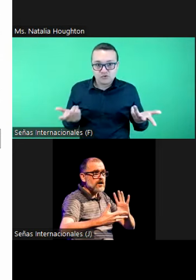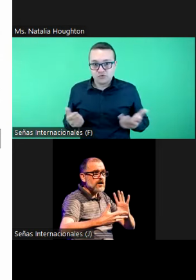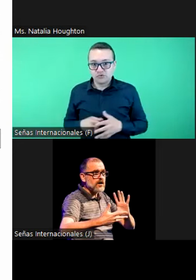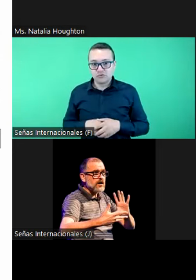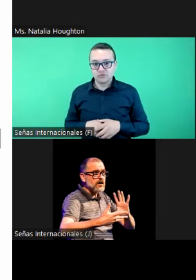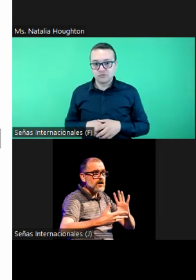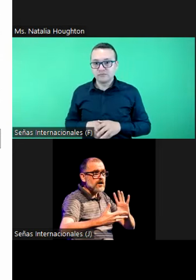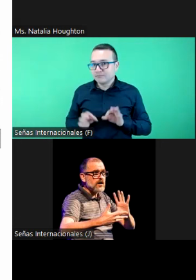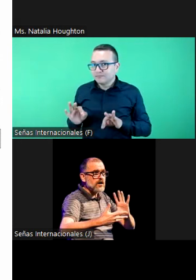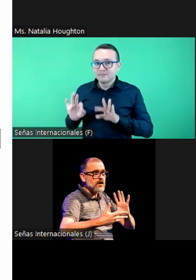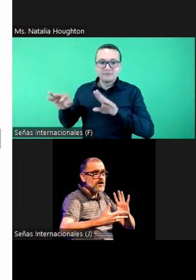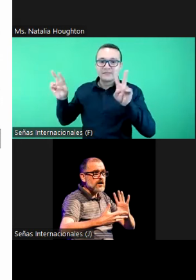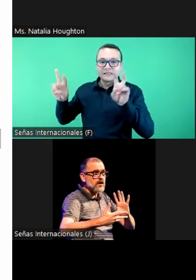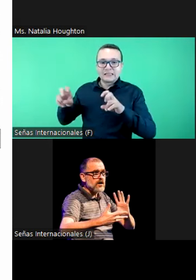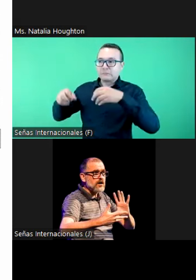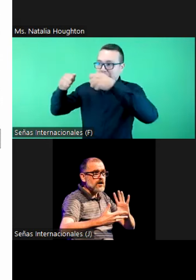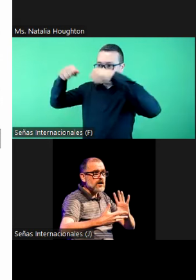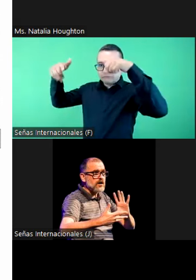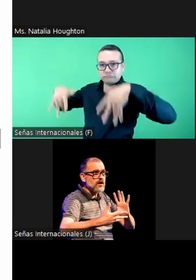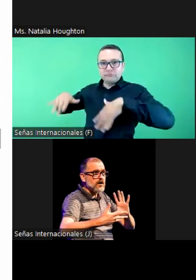linked to more structural